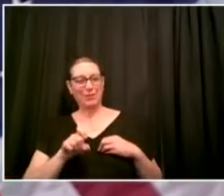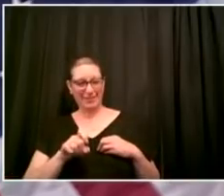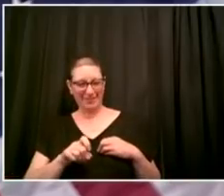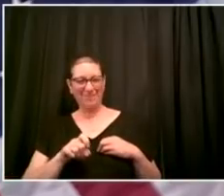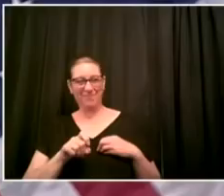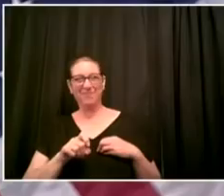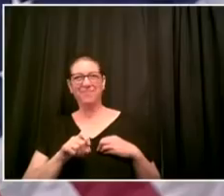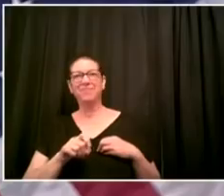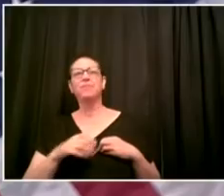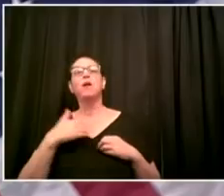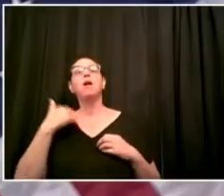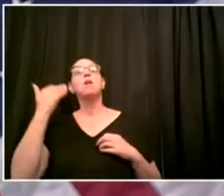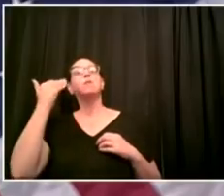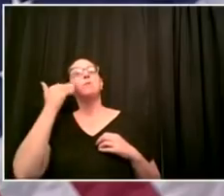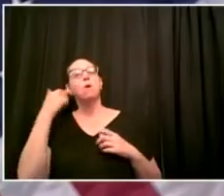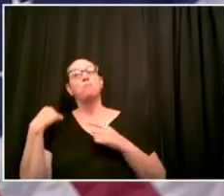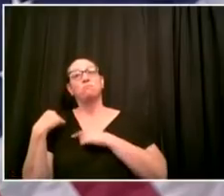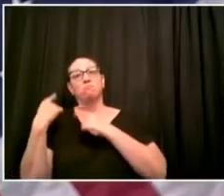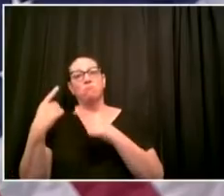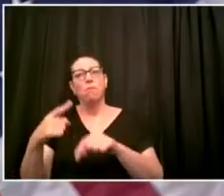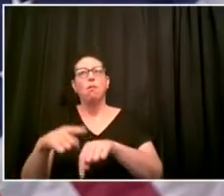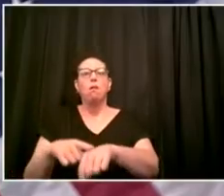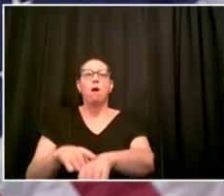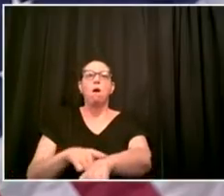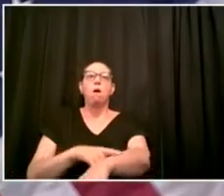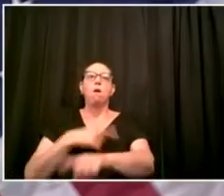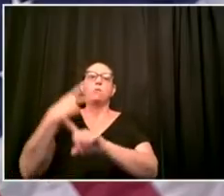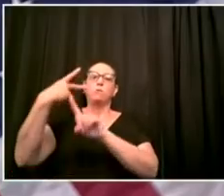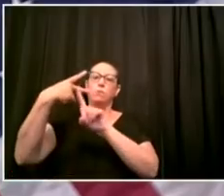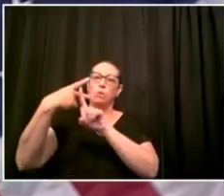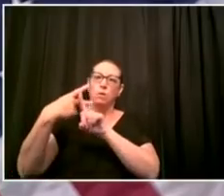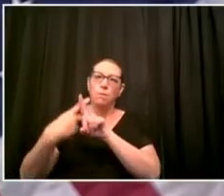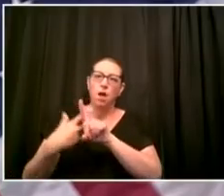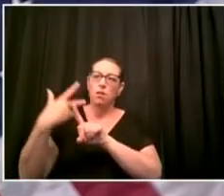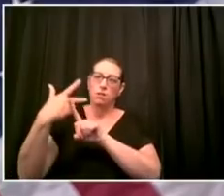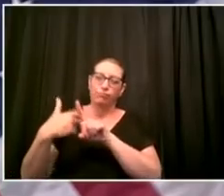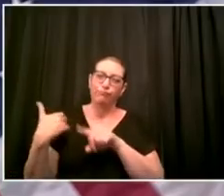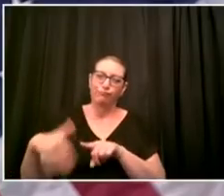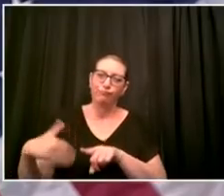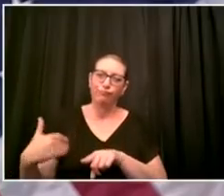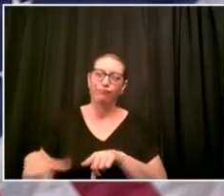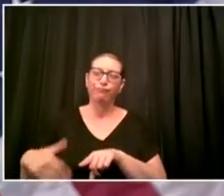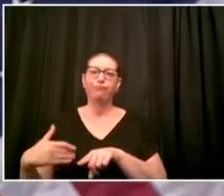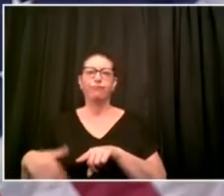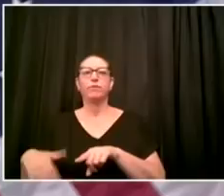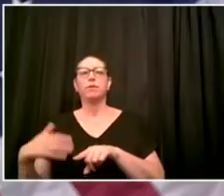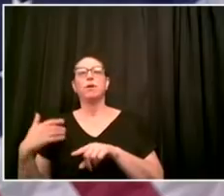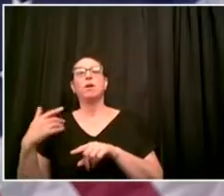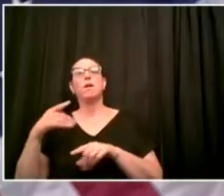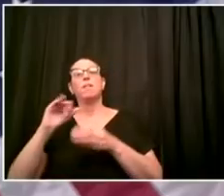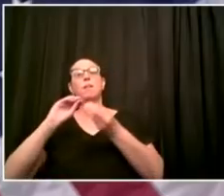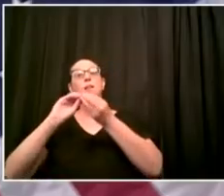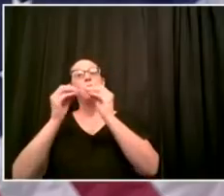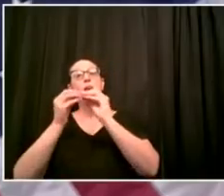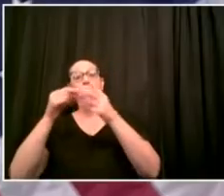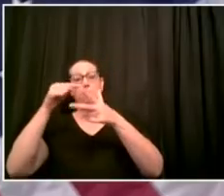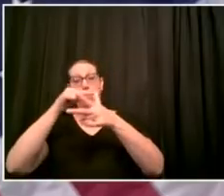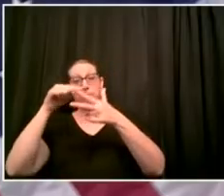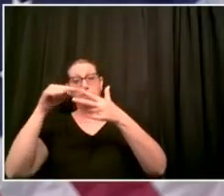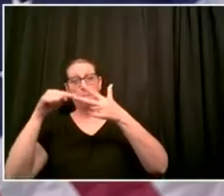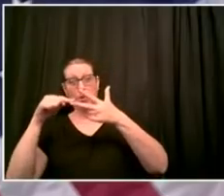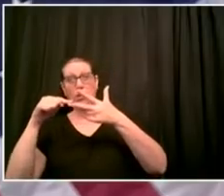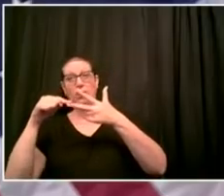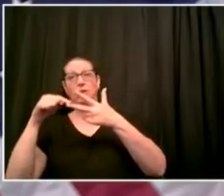but are the numbers coming down more quickly than you and your team anticipated? And does that say anything about the possibility